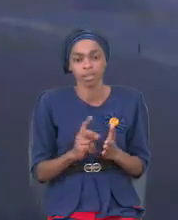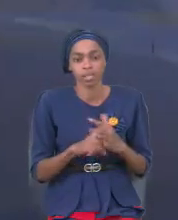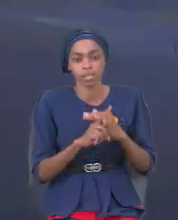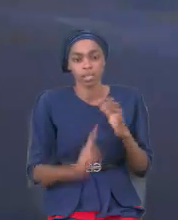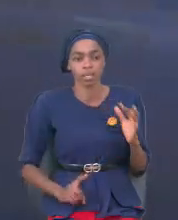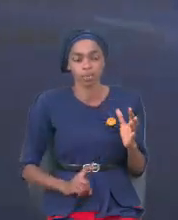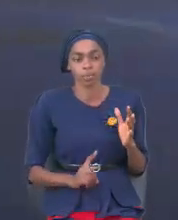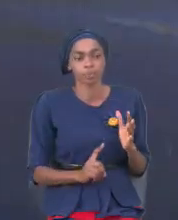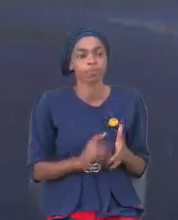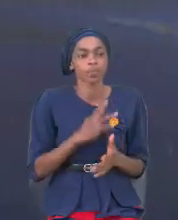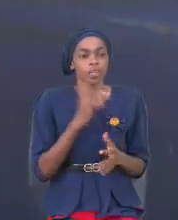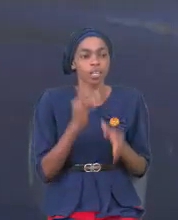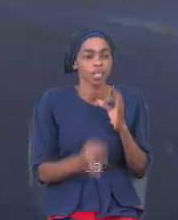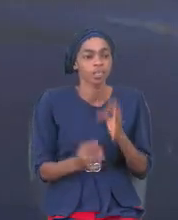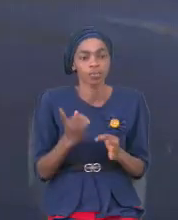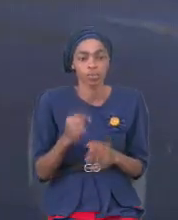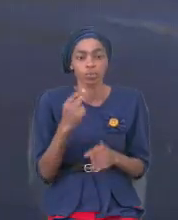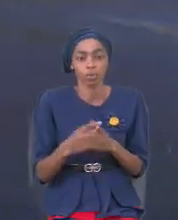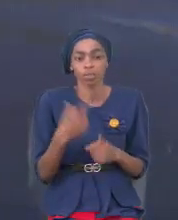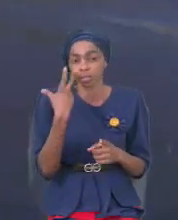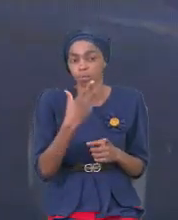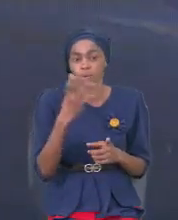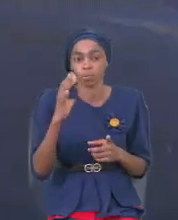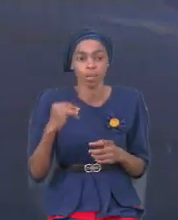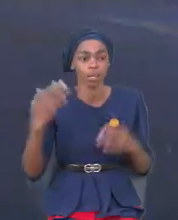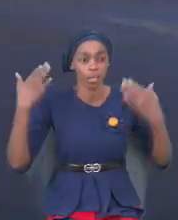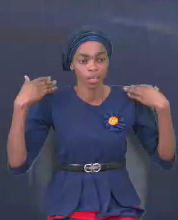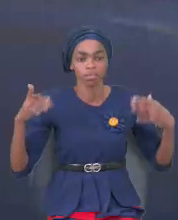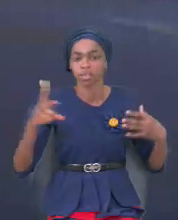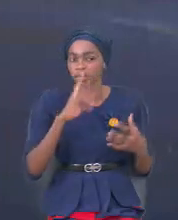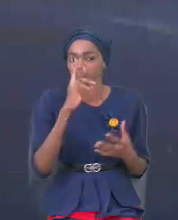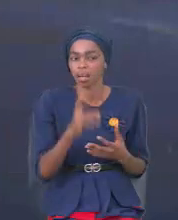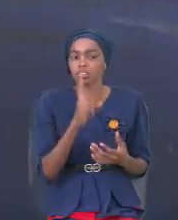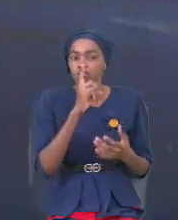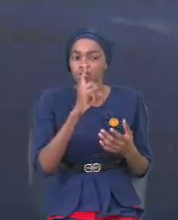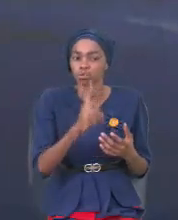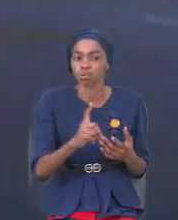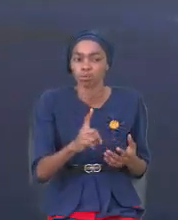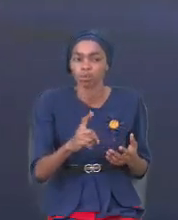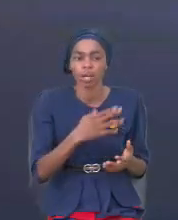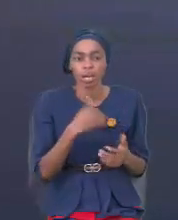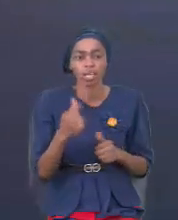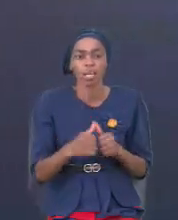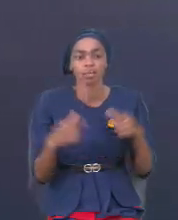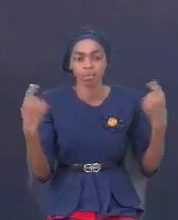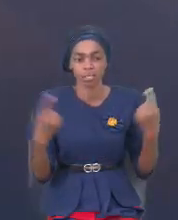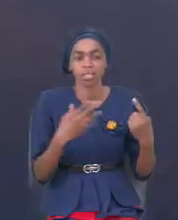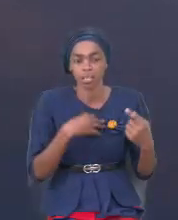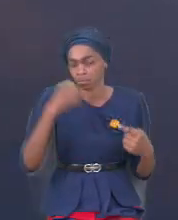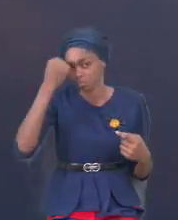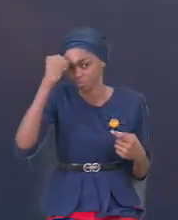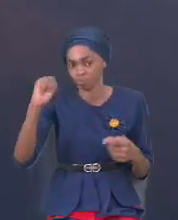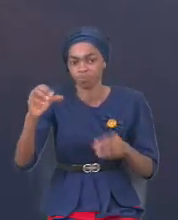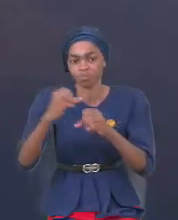was steadfast, and every transgression received, and disobedience received, a